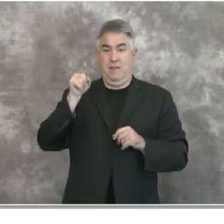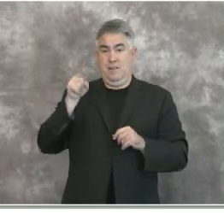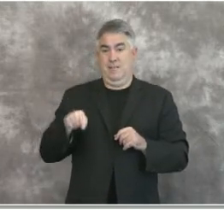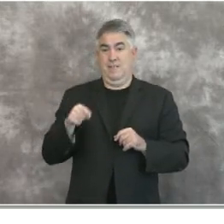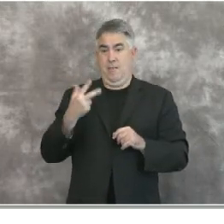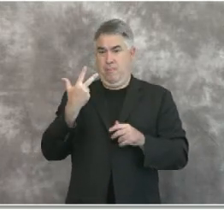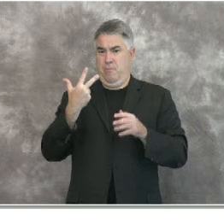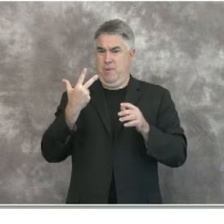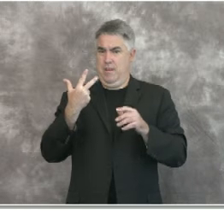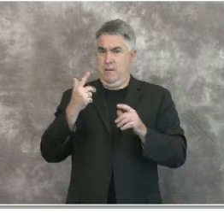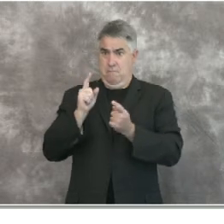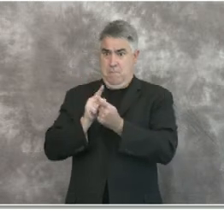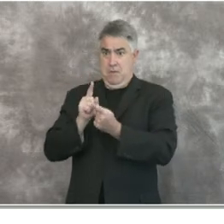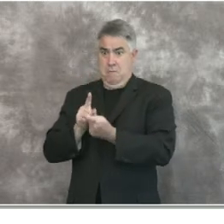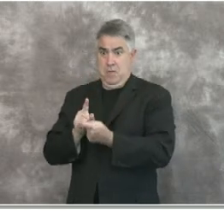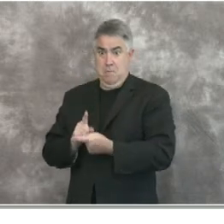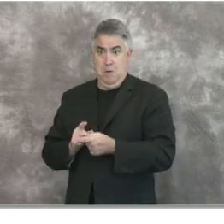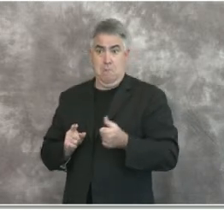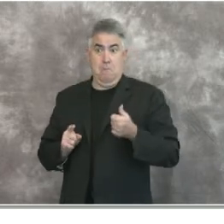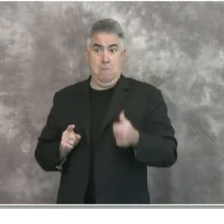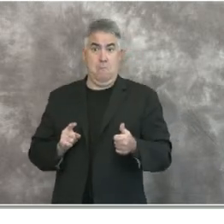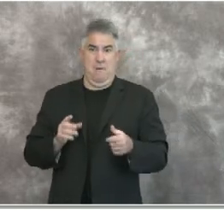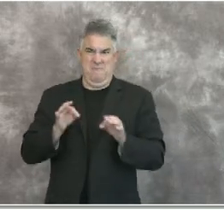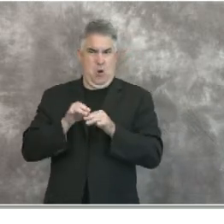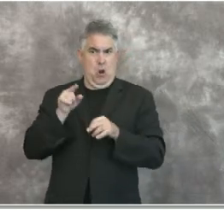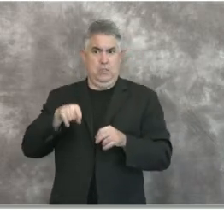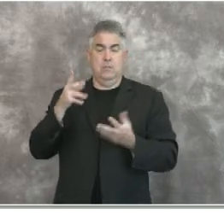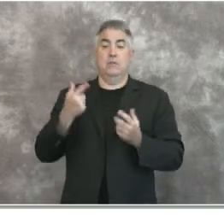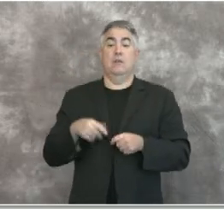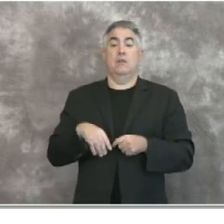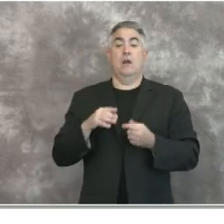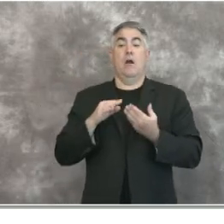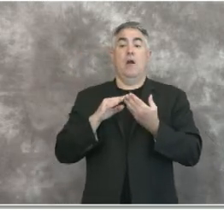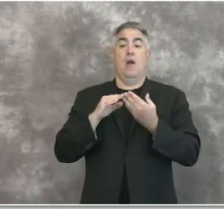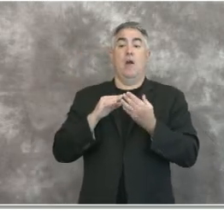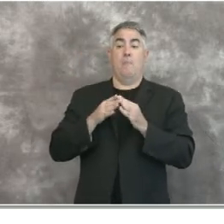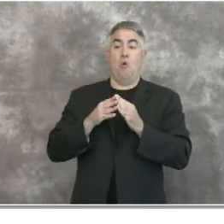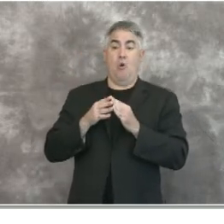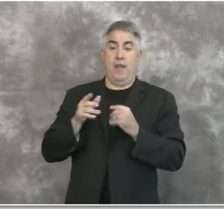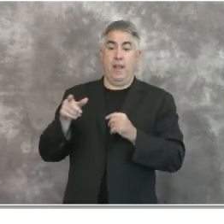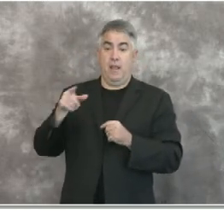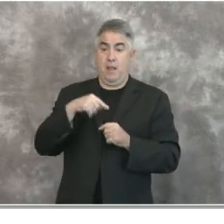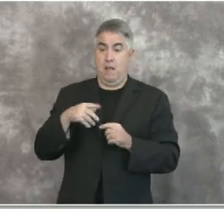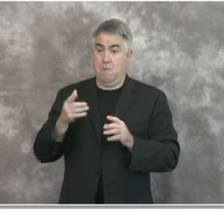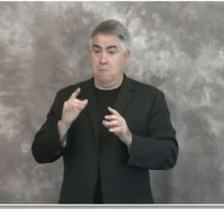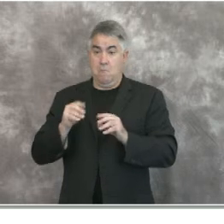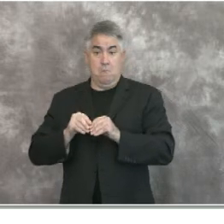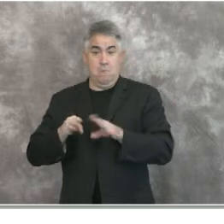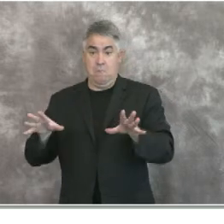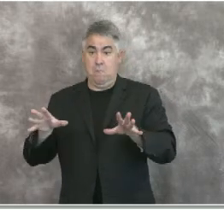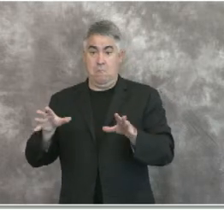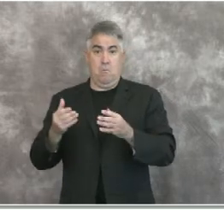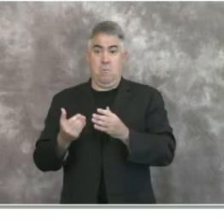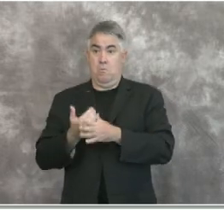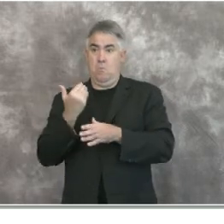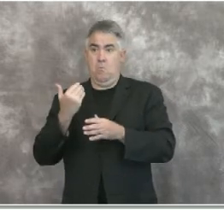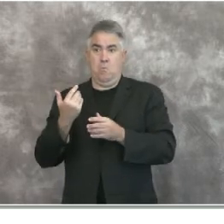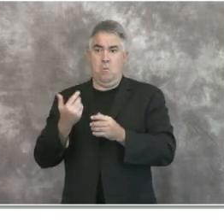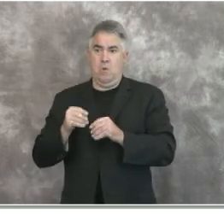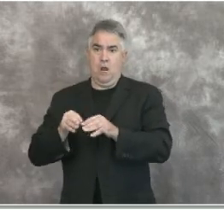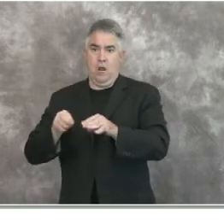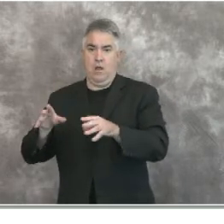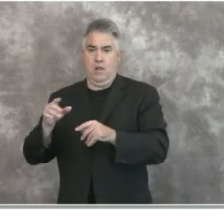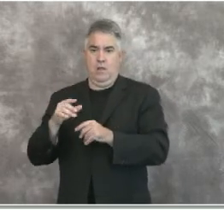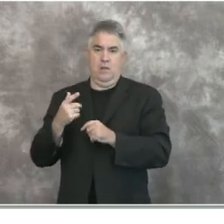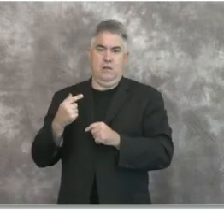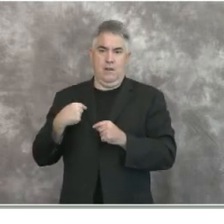of these triggers are triggered, then we would immediately take some remedial action as it relates to our ability to move